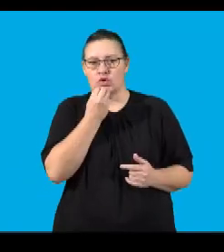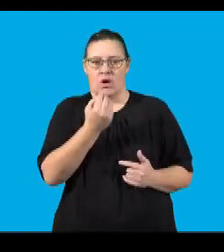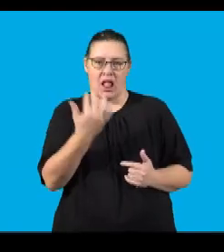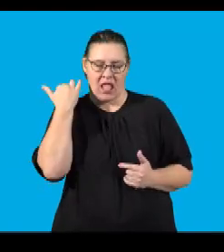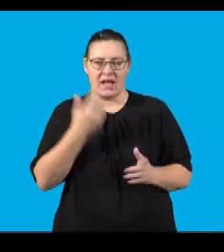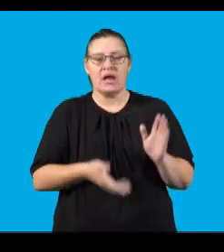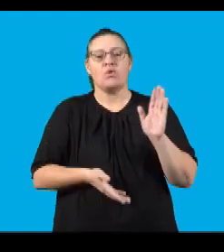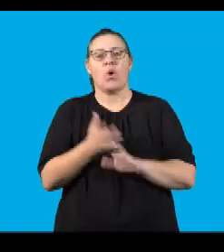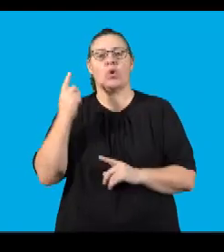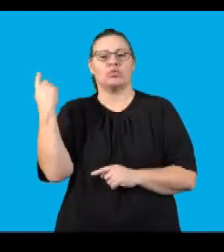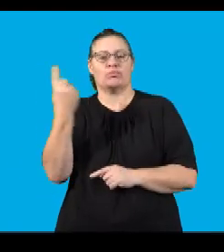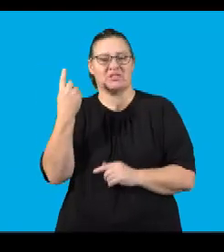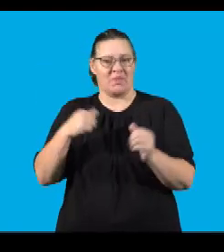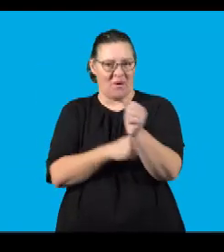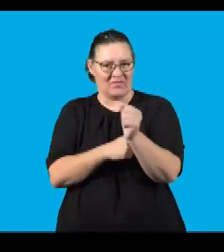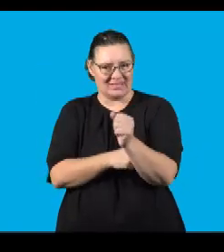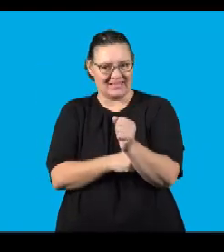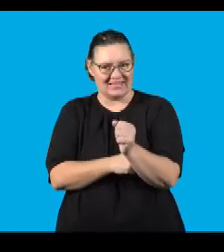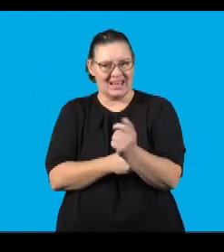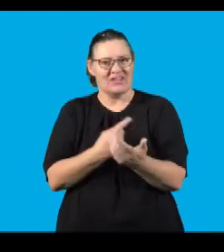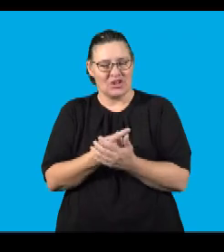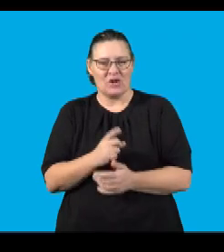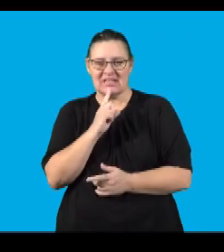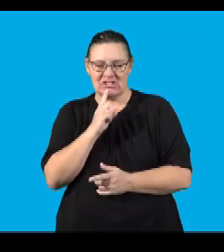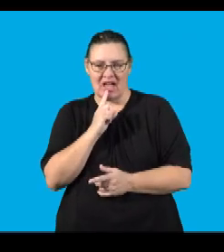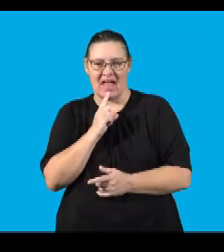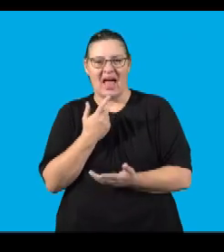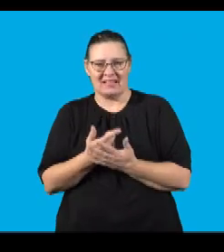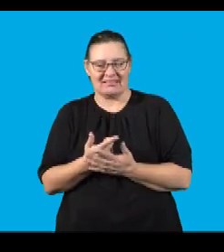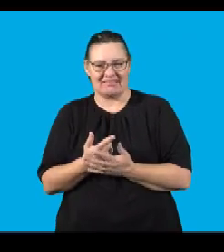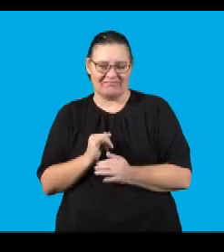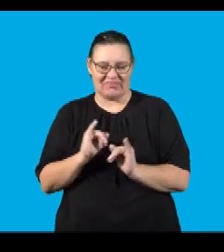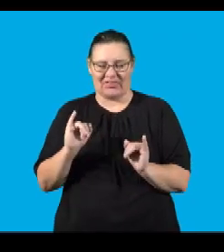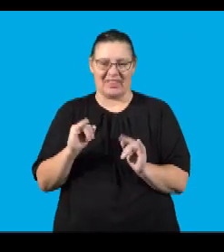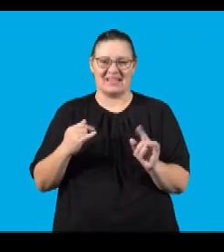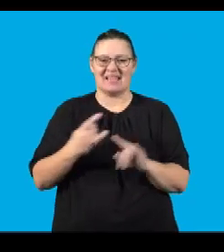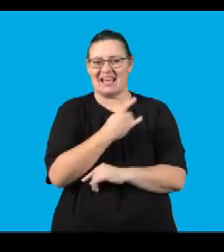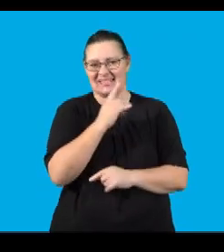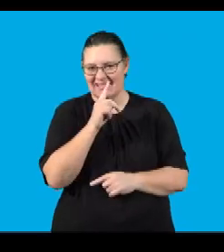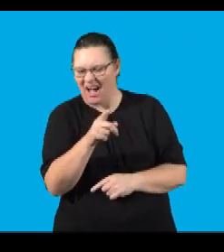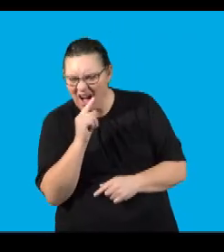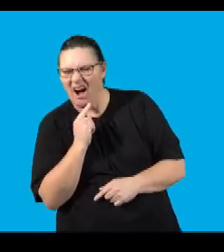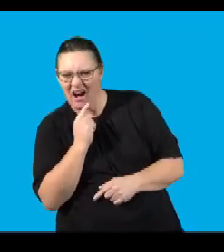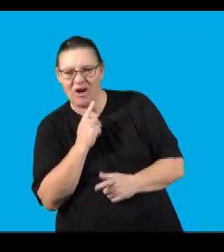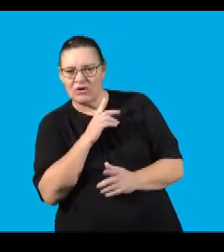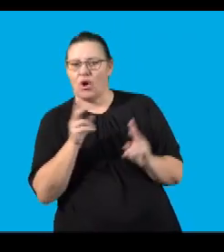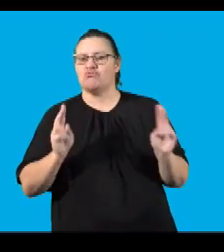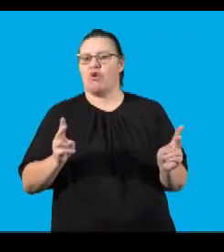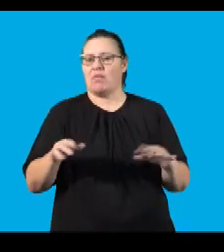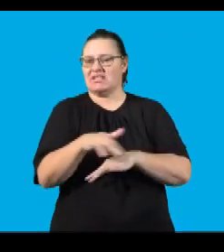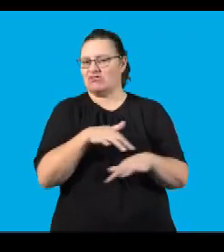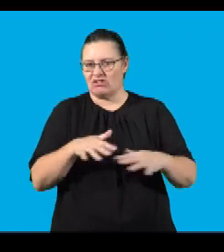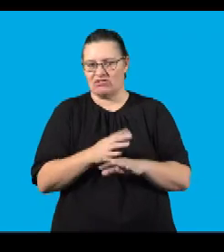to the principal's office. So the teacher is quite sarcastic at the end, and this creates humor because it's not a